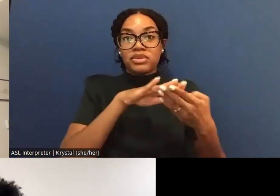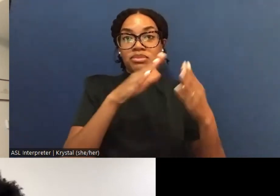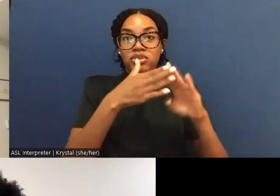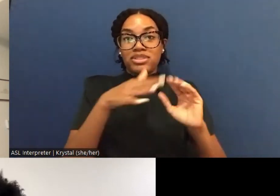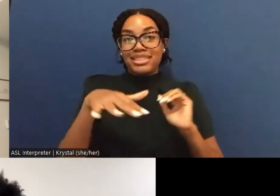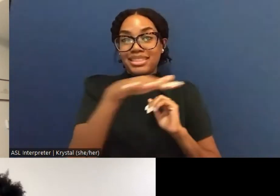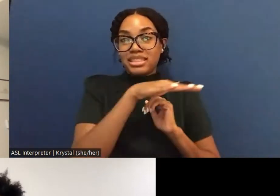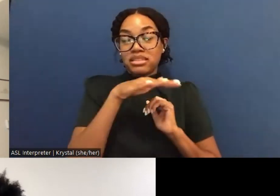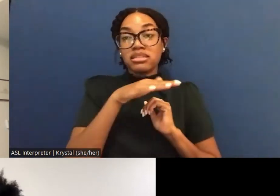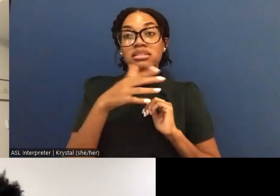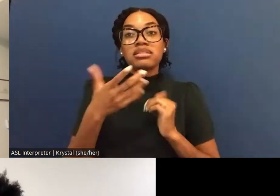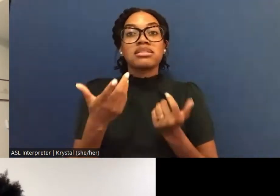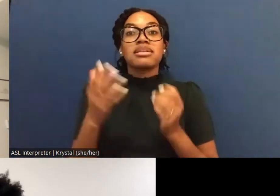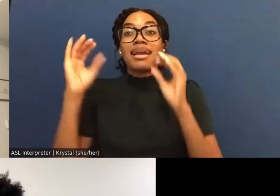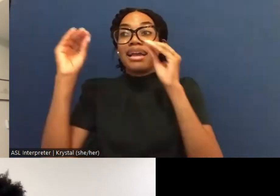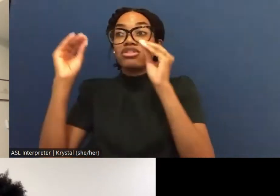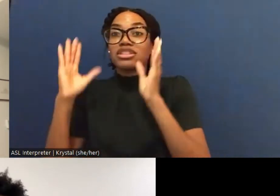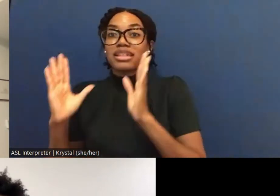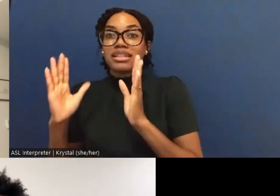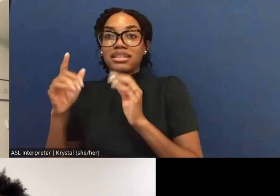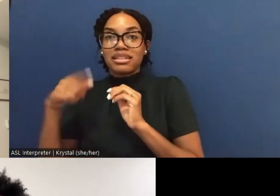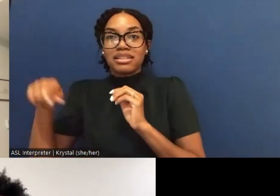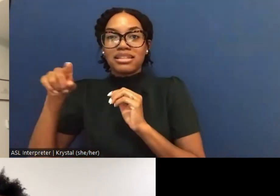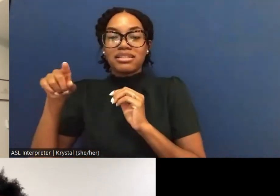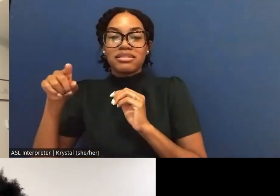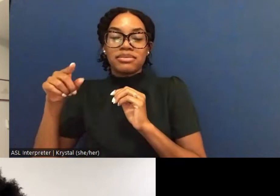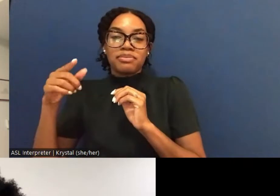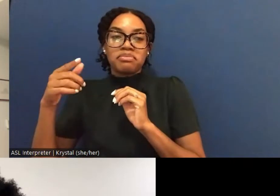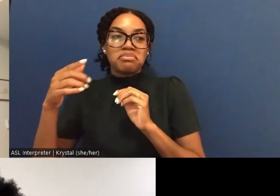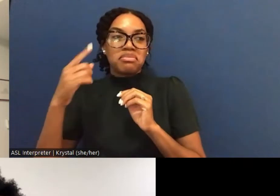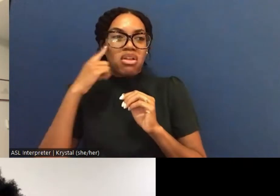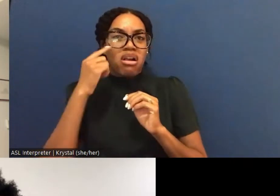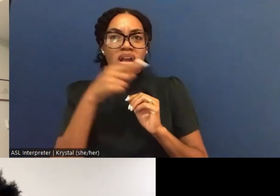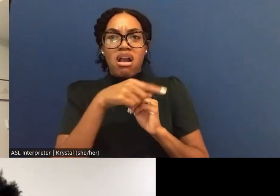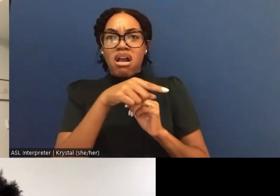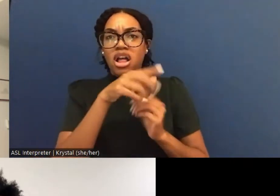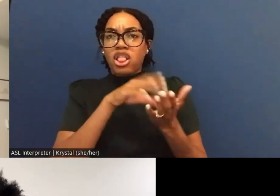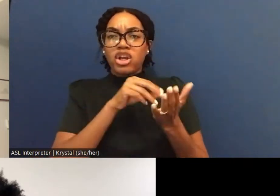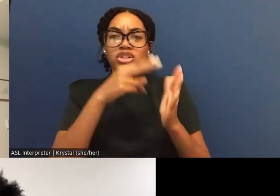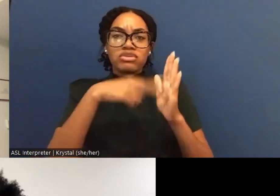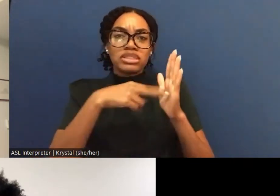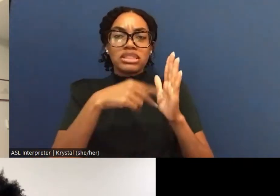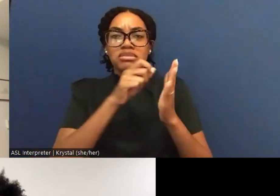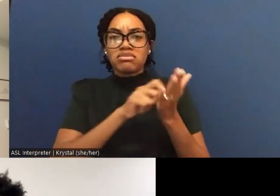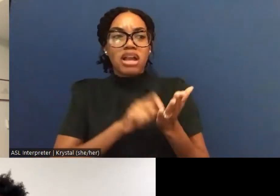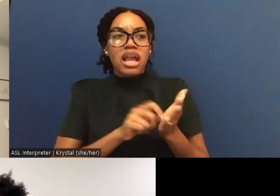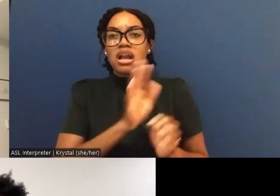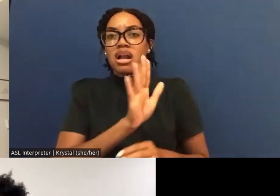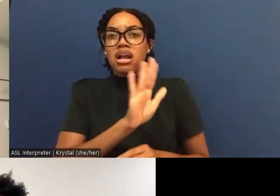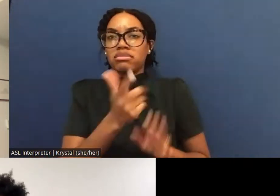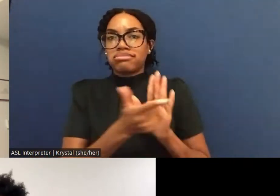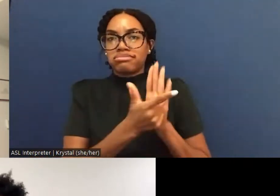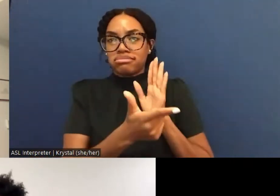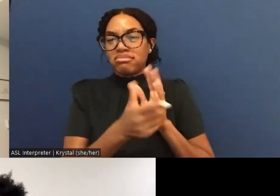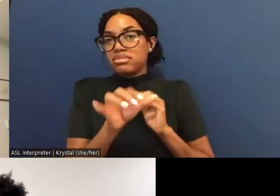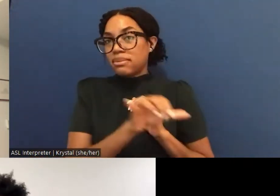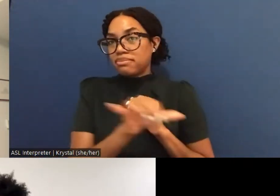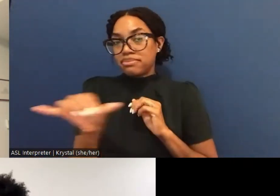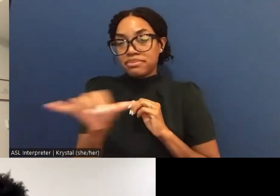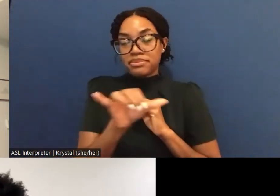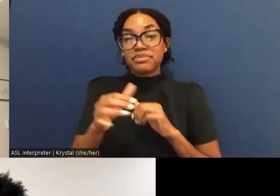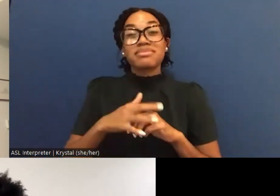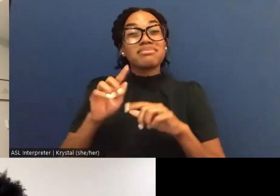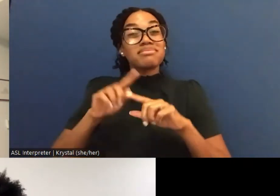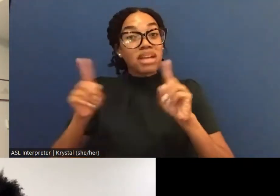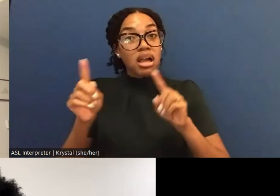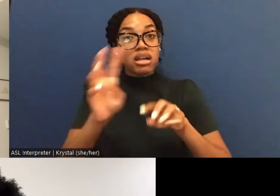be angry and then try to overthrow the system. But one of the important differences is that in Indian nations, Black men and women have